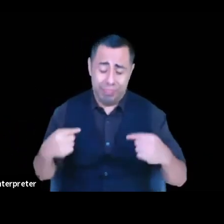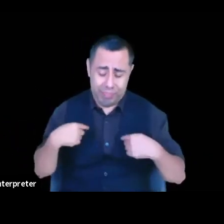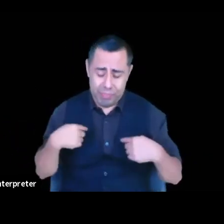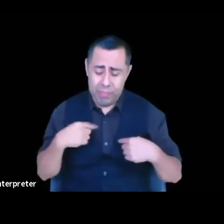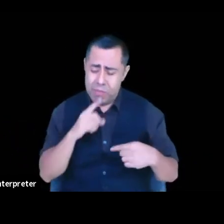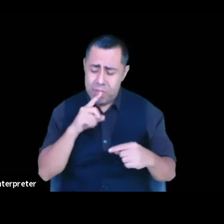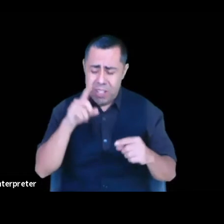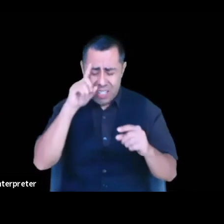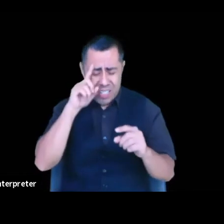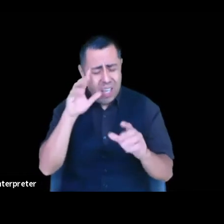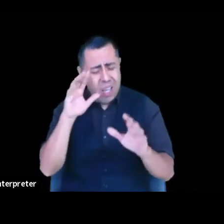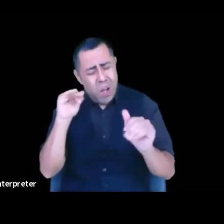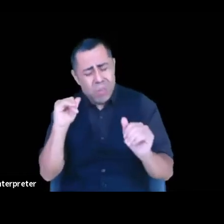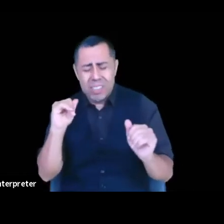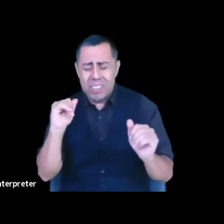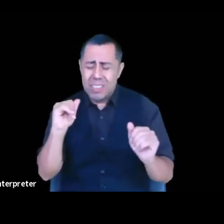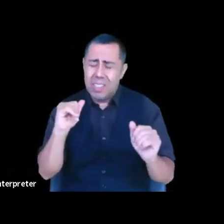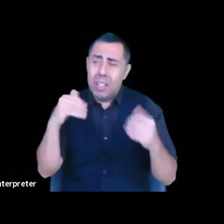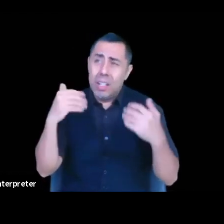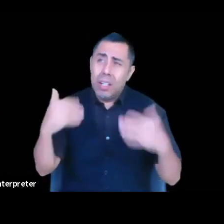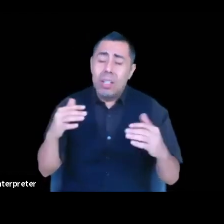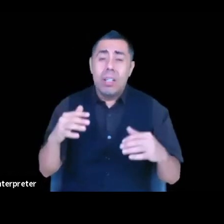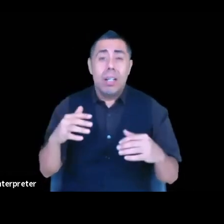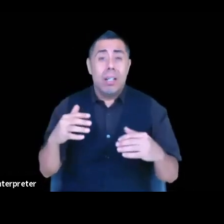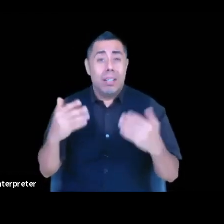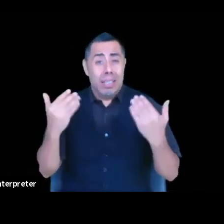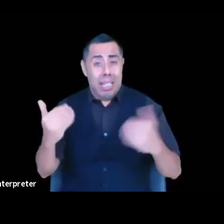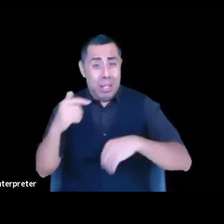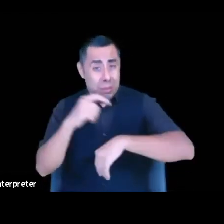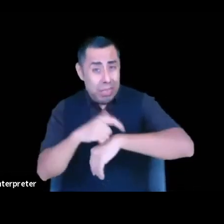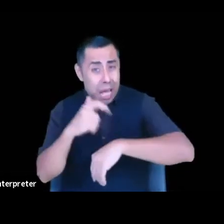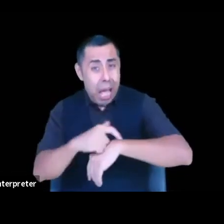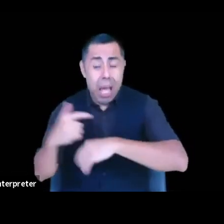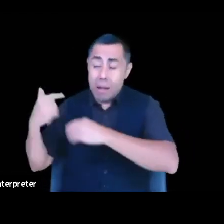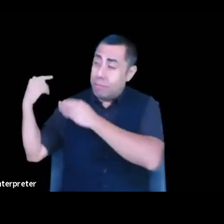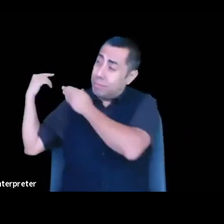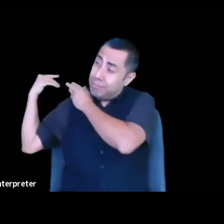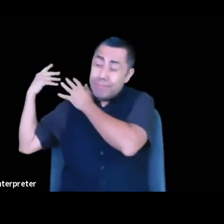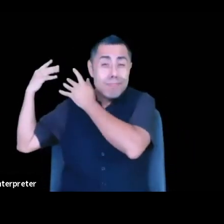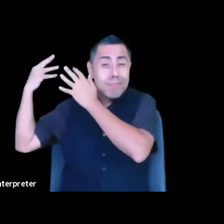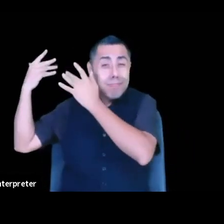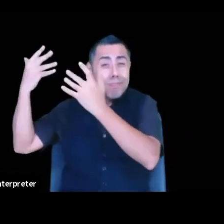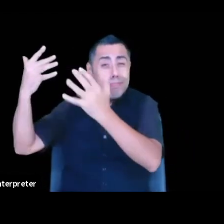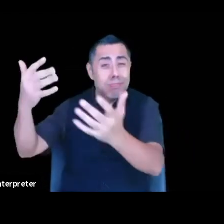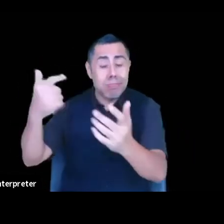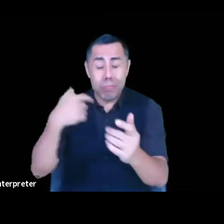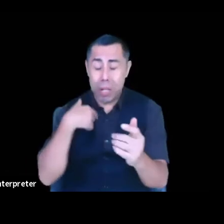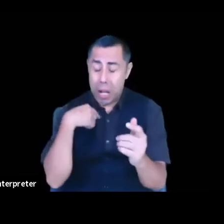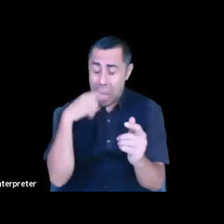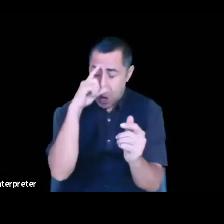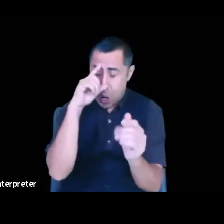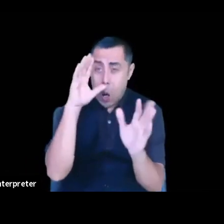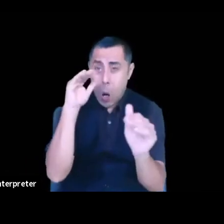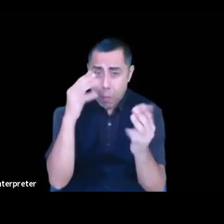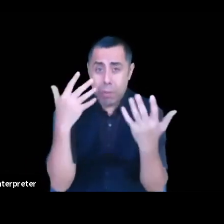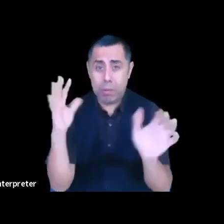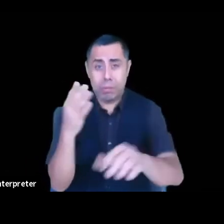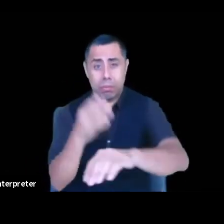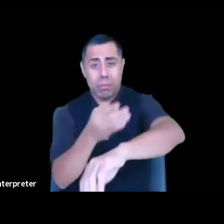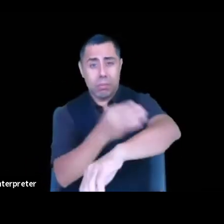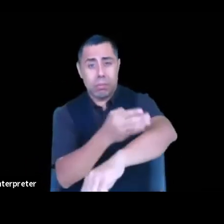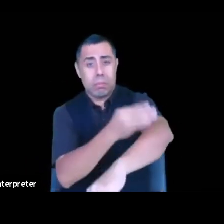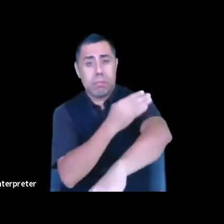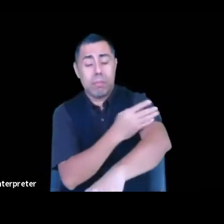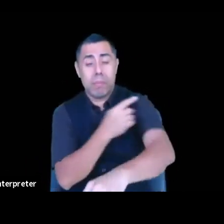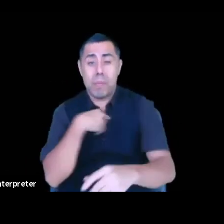in time, that has eased up and that things have gotten better. And I sure hope that my grandkids and